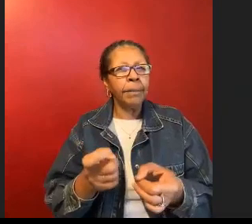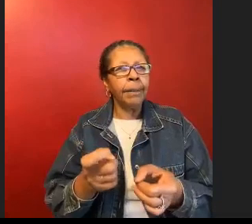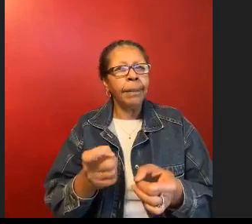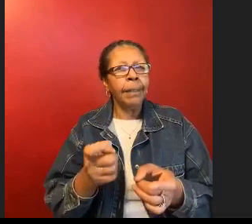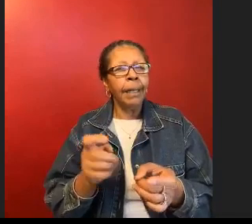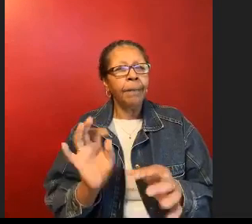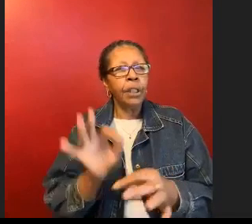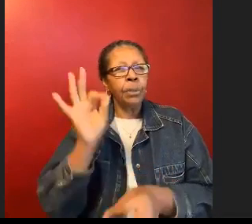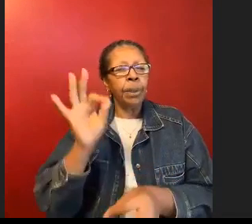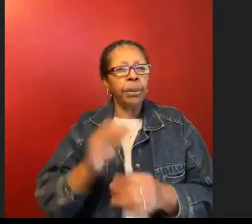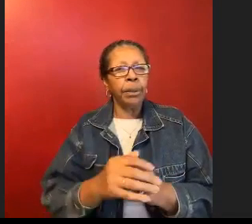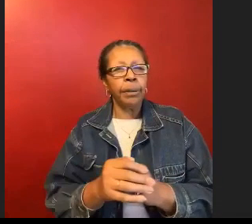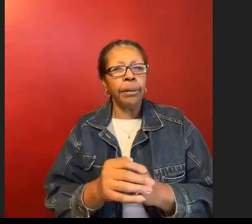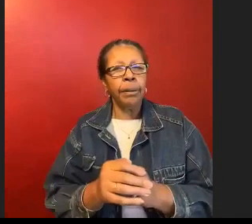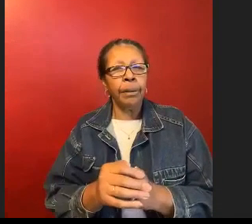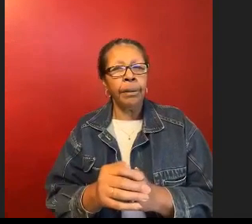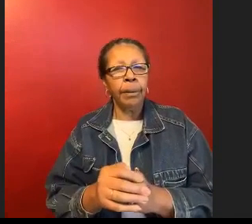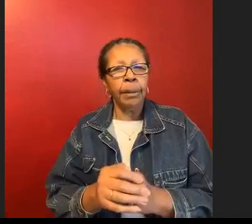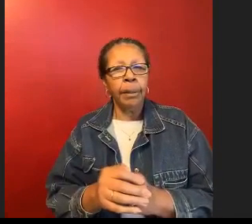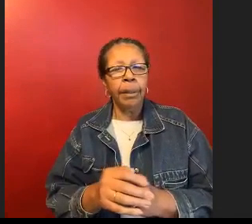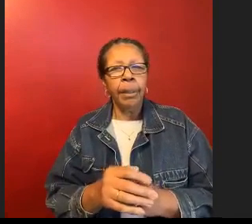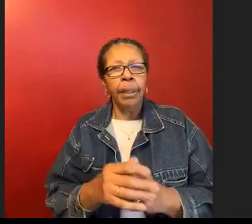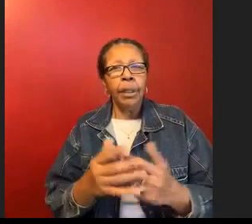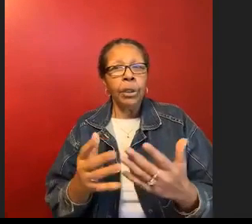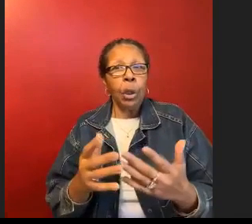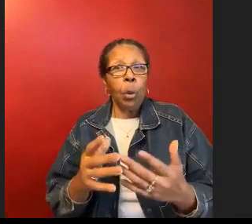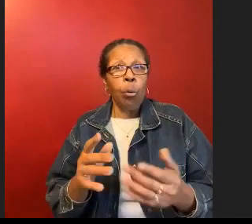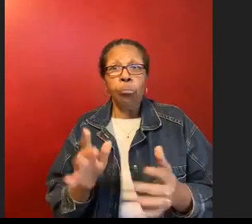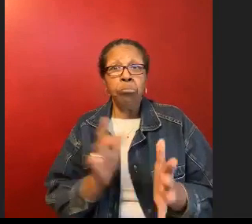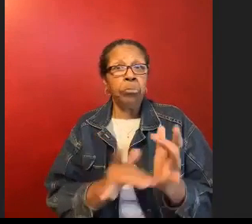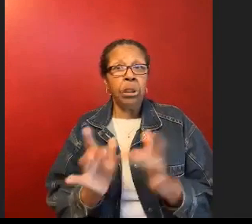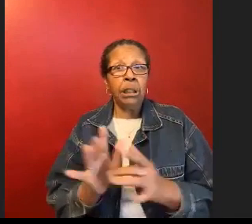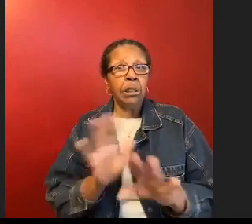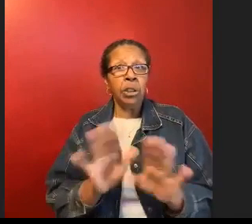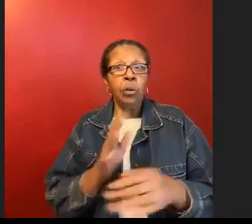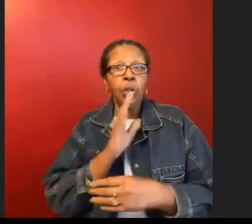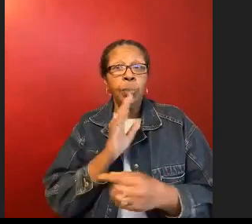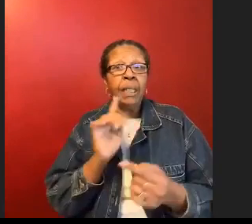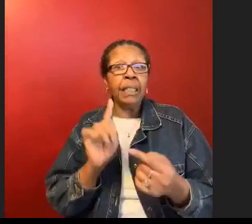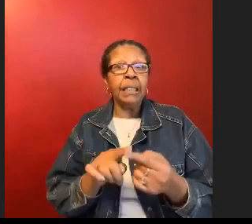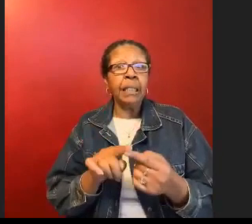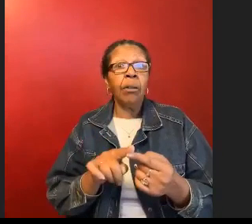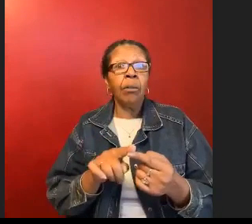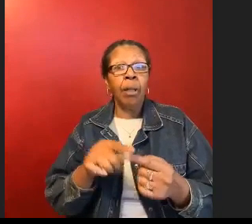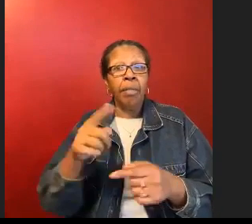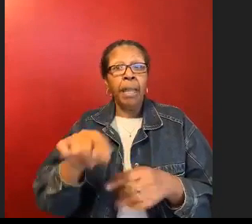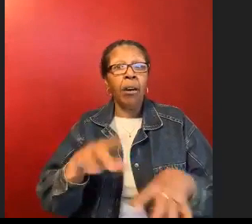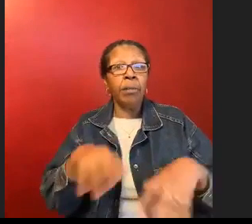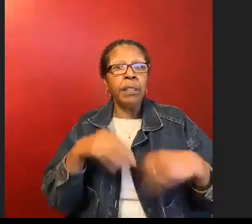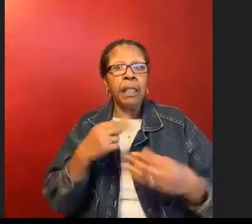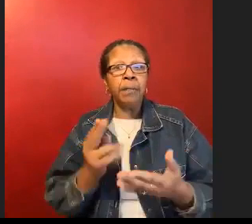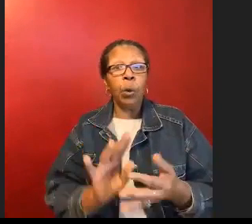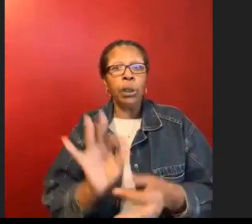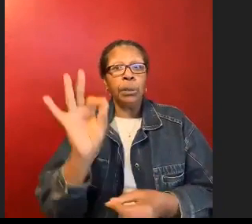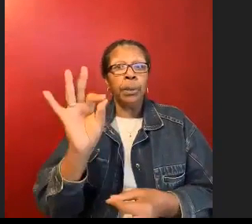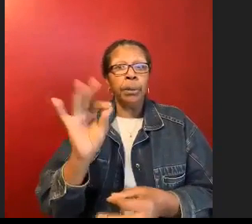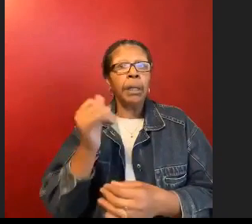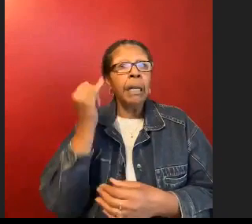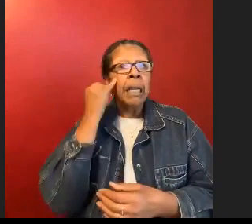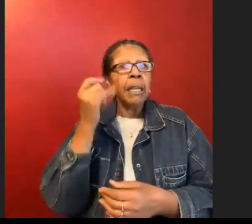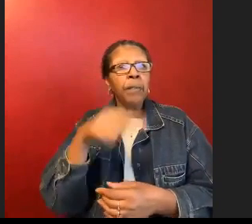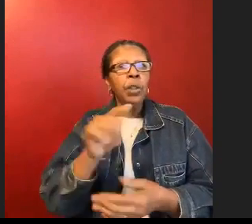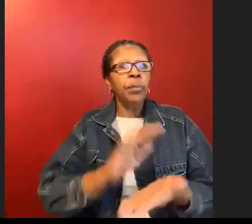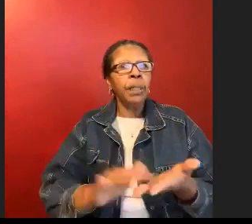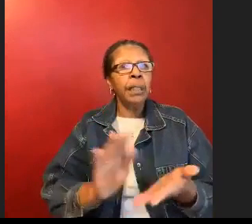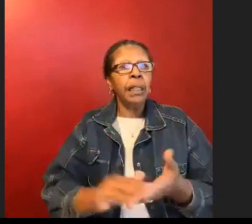words until they have received the Holy Spirit. And he says this, receive the Holy Spirit. If you forgive the sins of any, they